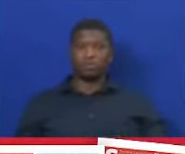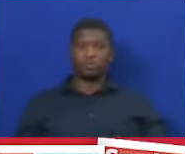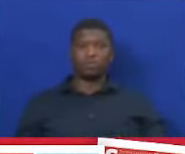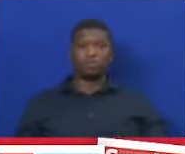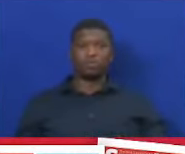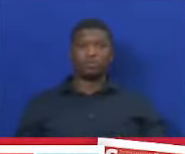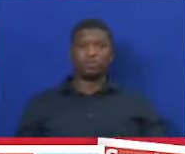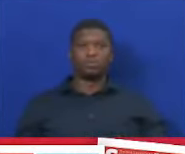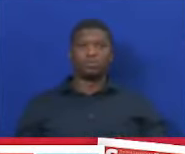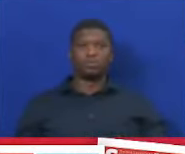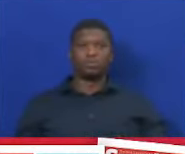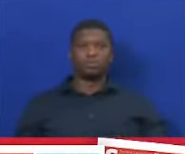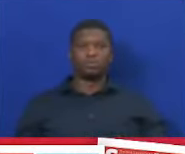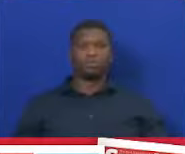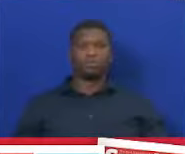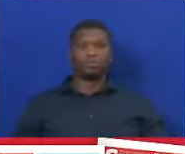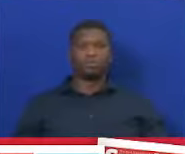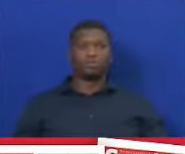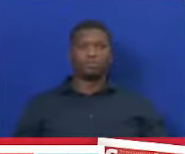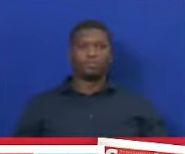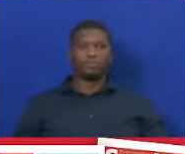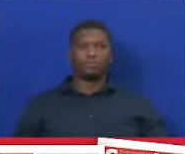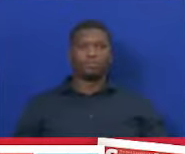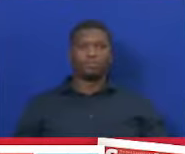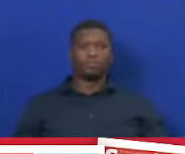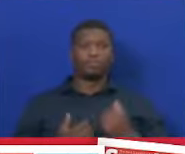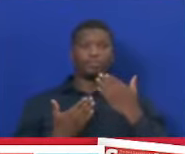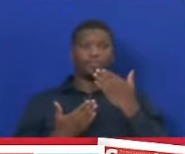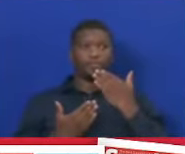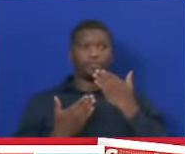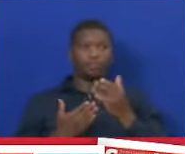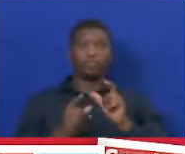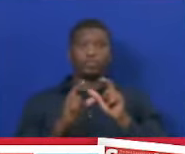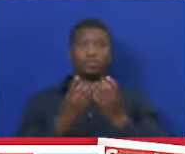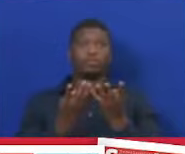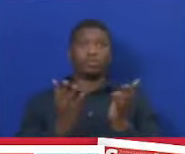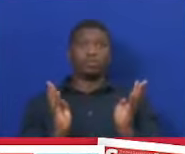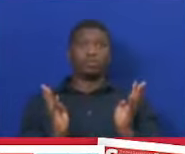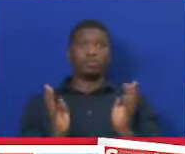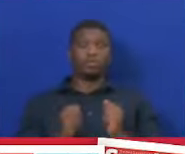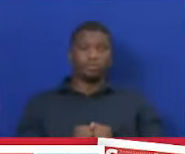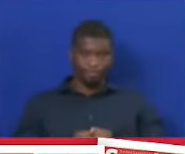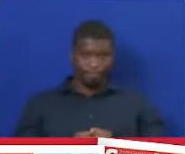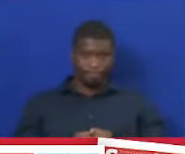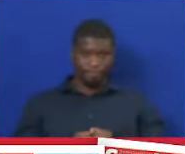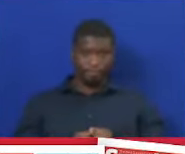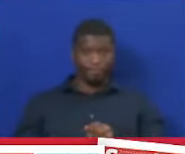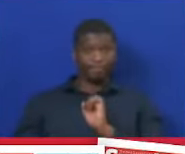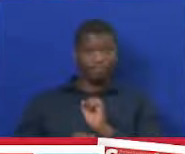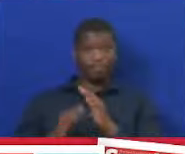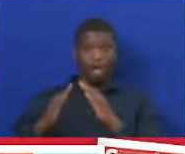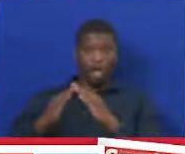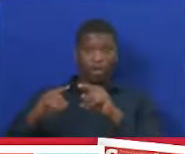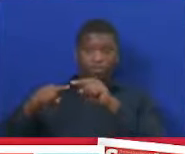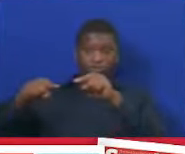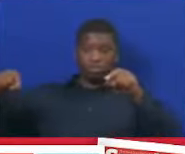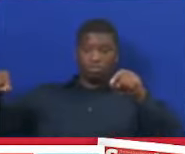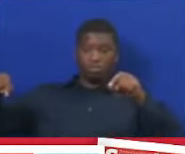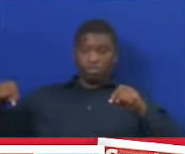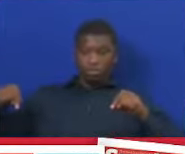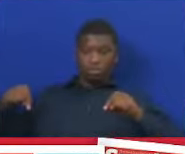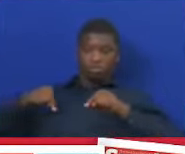Thank you, Commissioners. In the yard or in the premises of Mr. Matlala, there